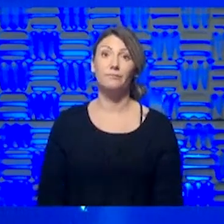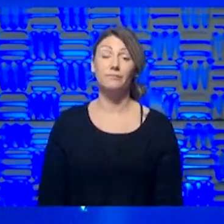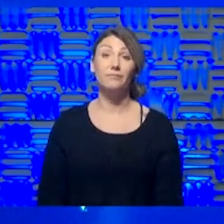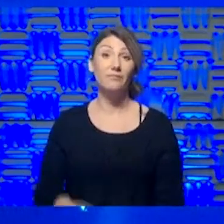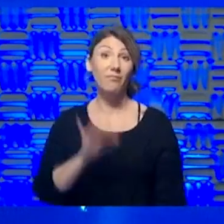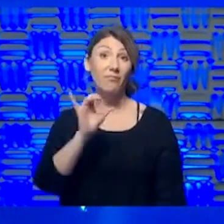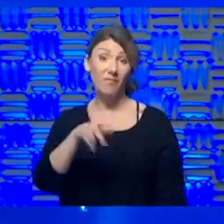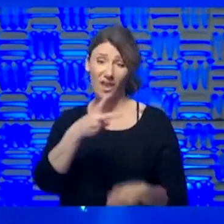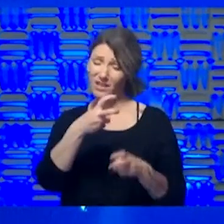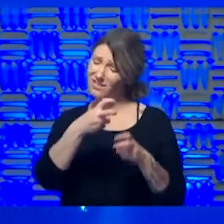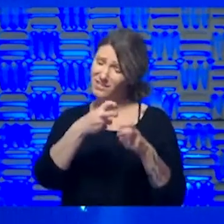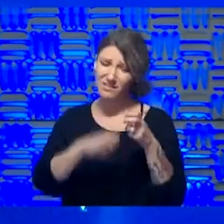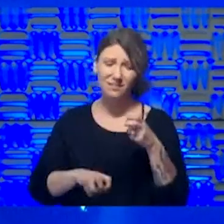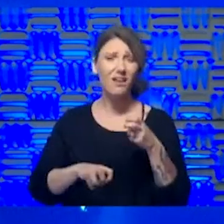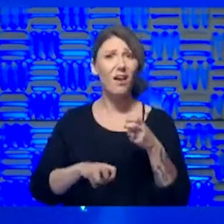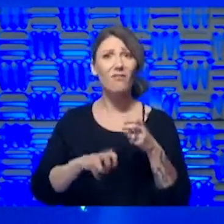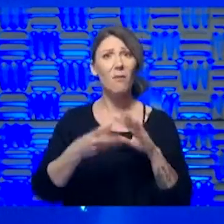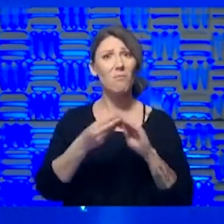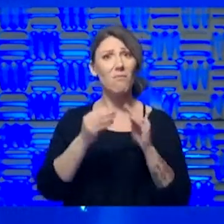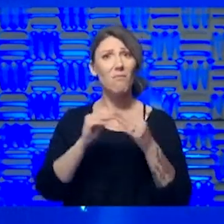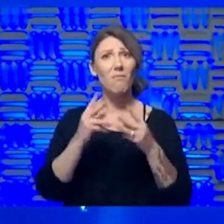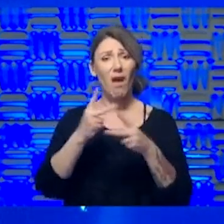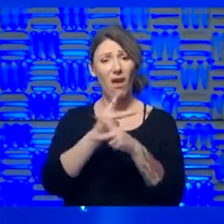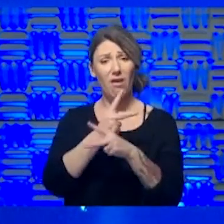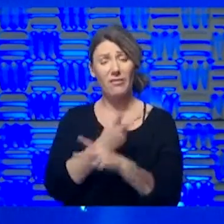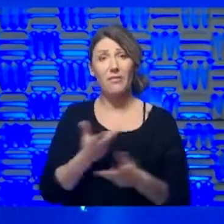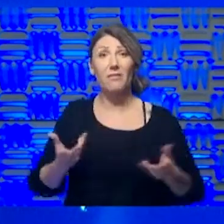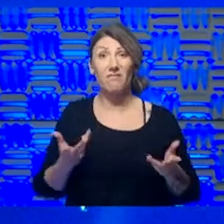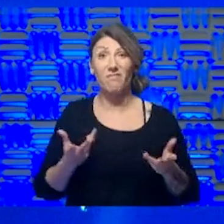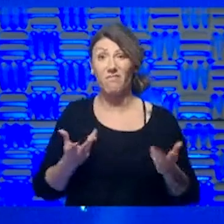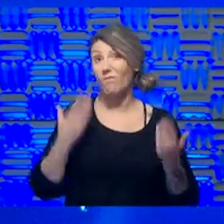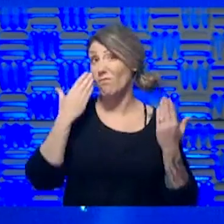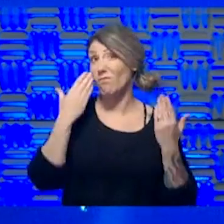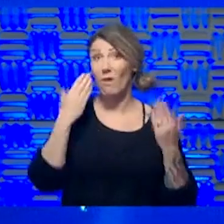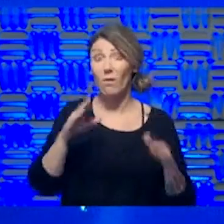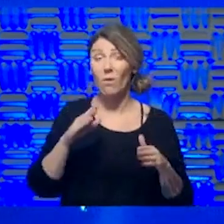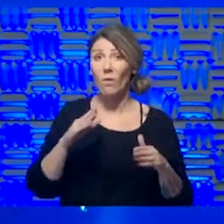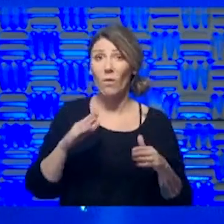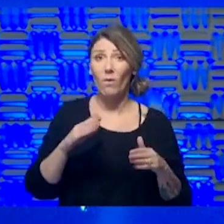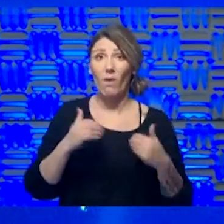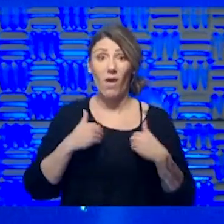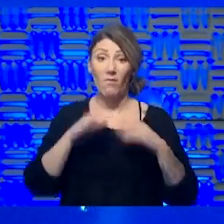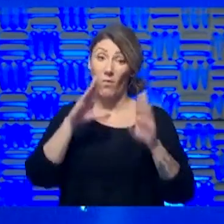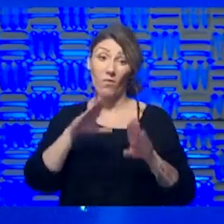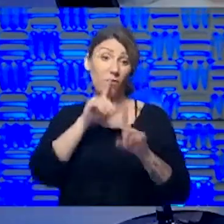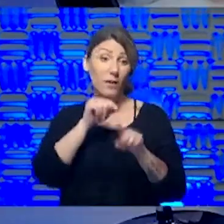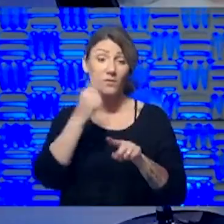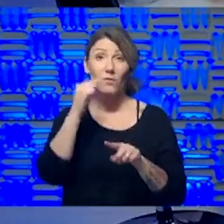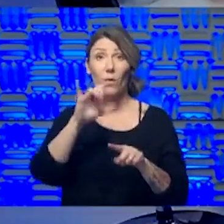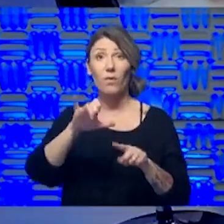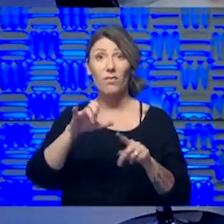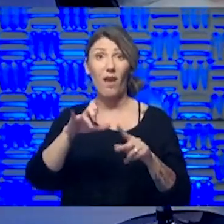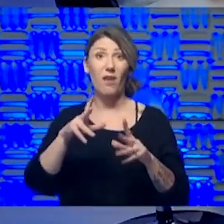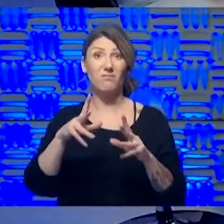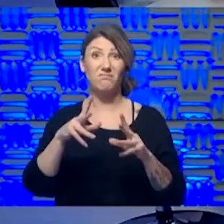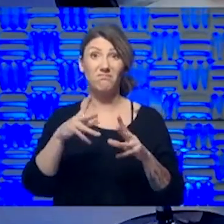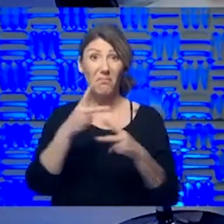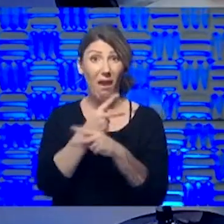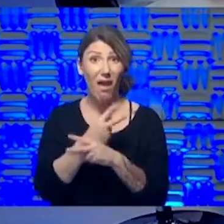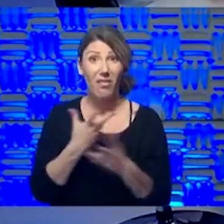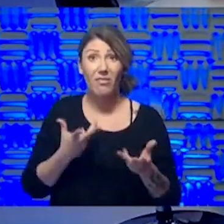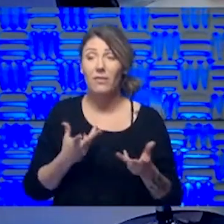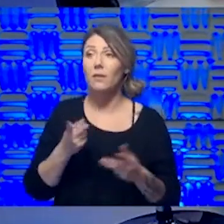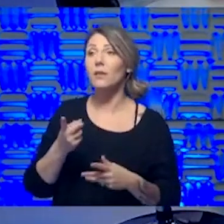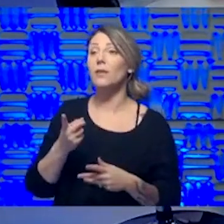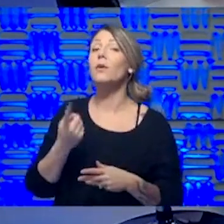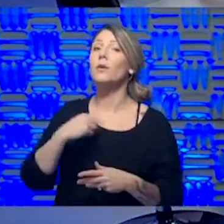And that's tough math. I don't have a great answer to that math. I don't know. Ron, Dana? We have certainly said